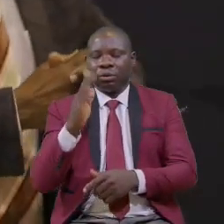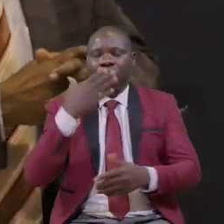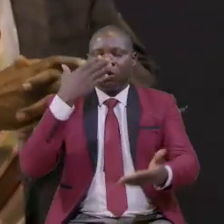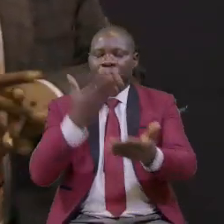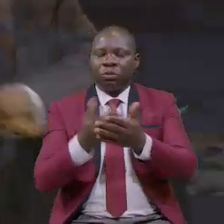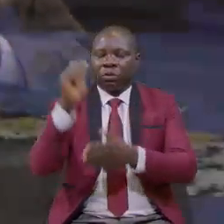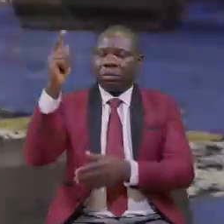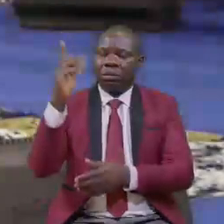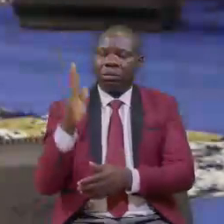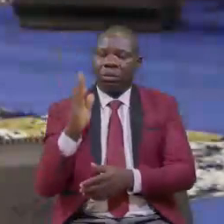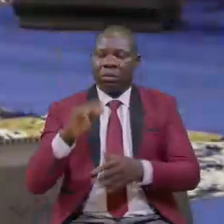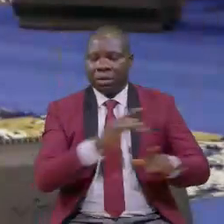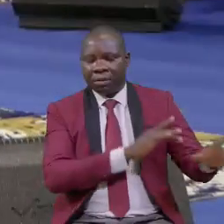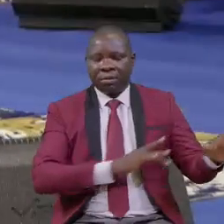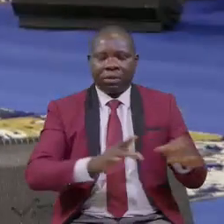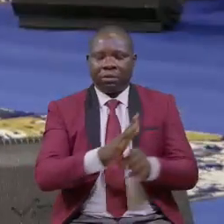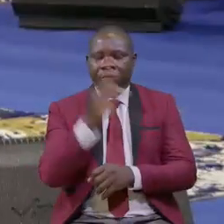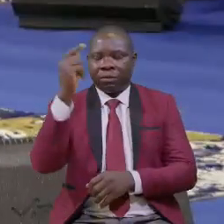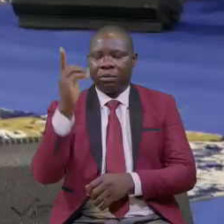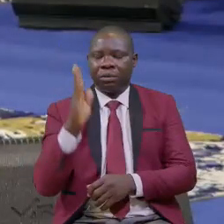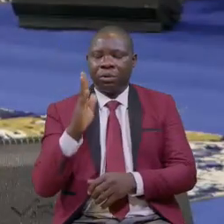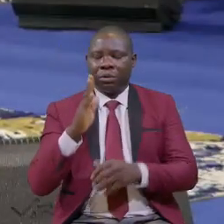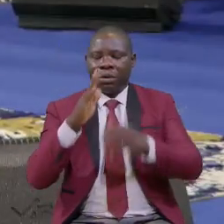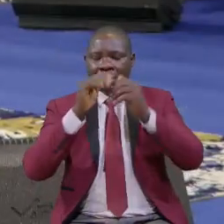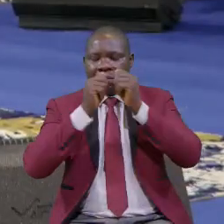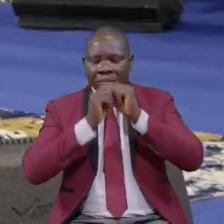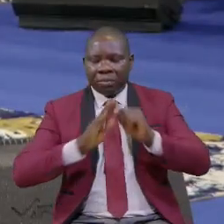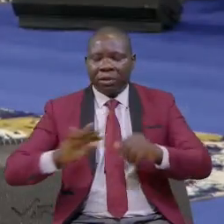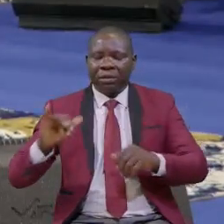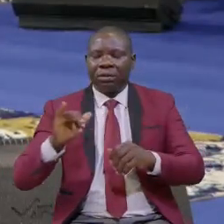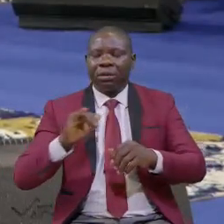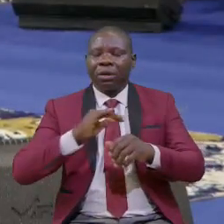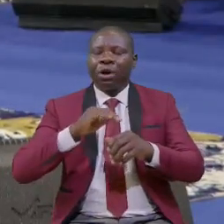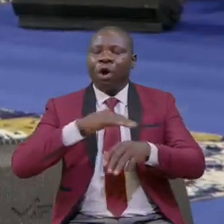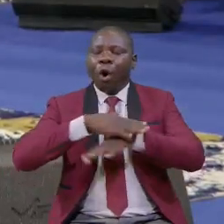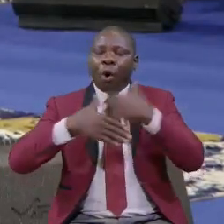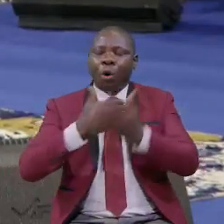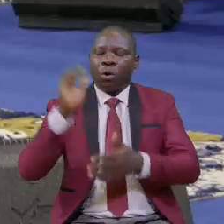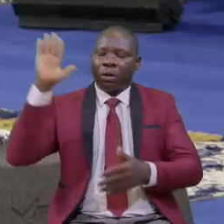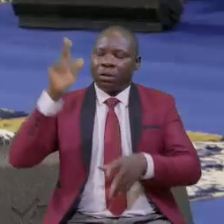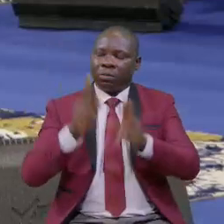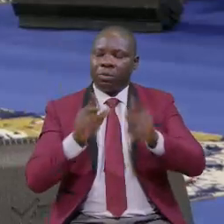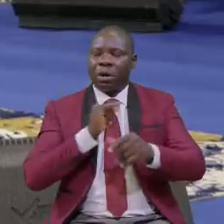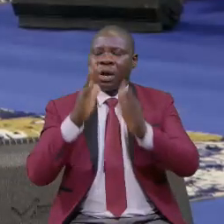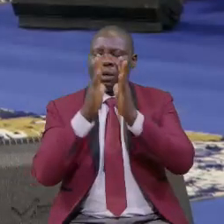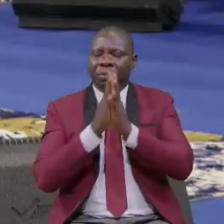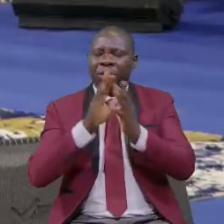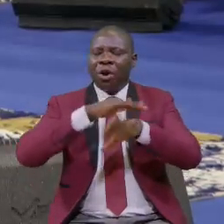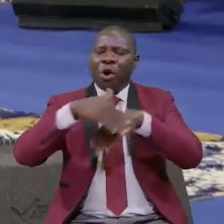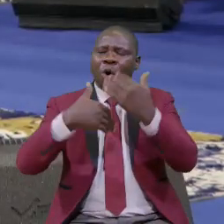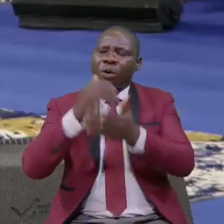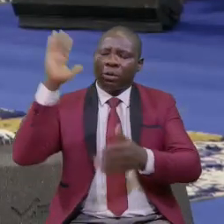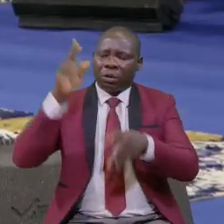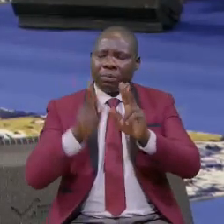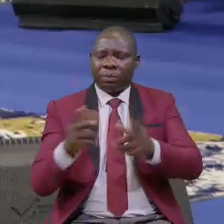God, merciful God, blessing all his people. I pray all your people